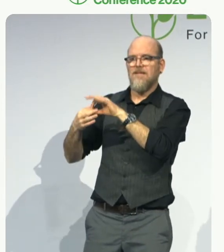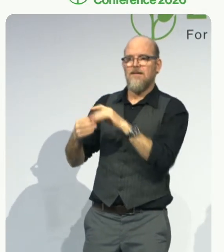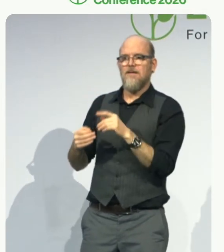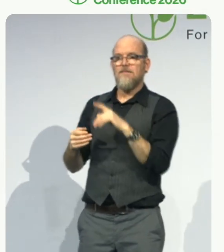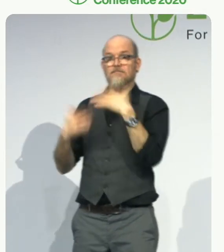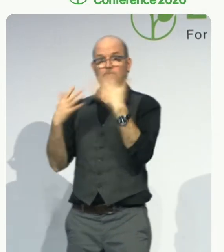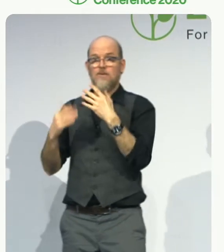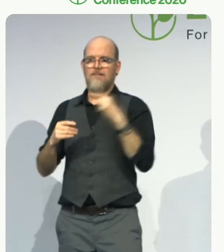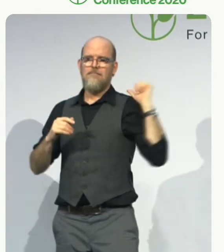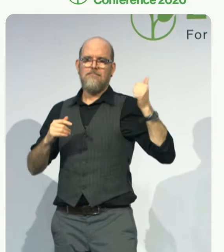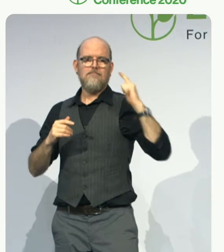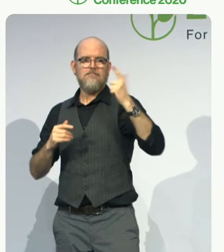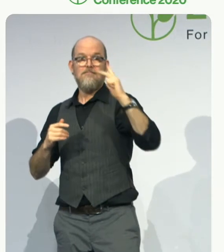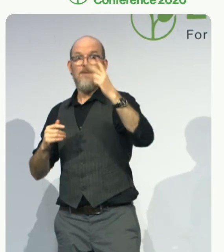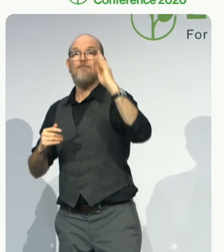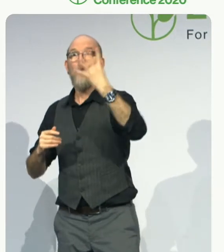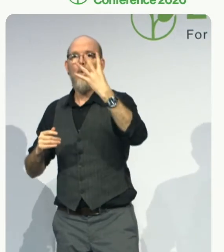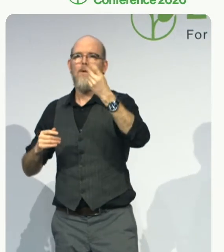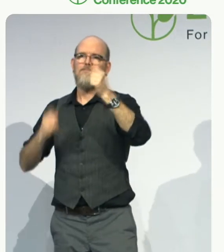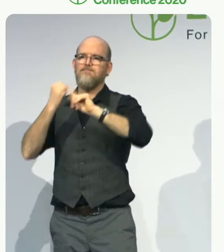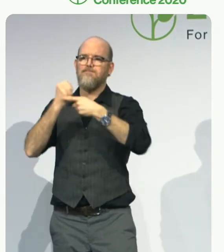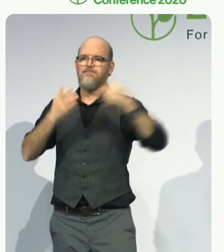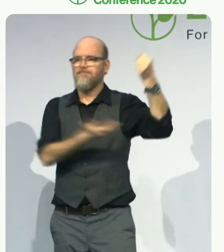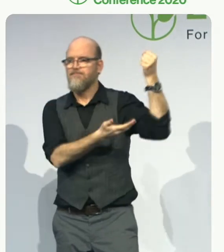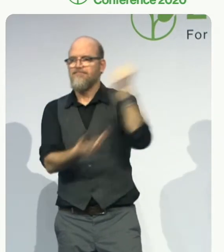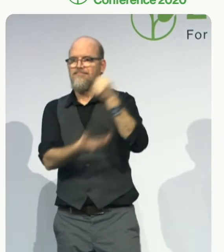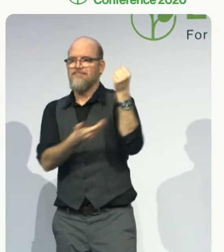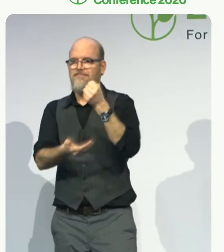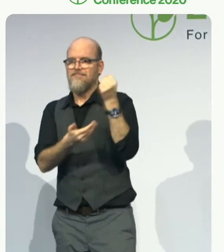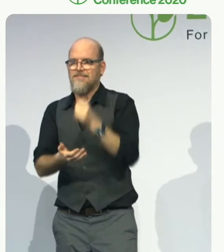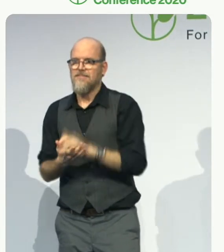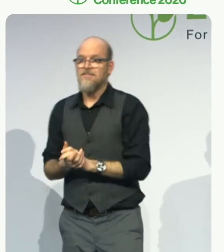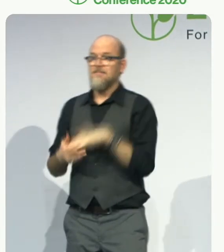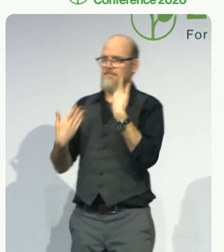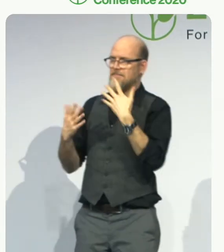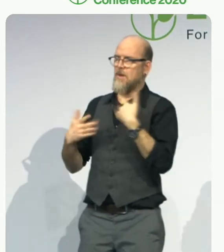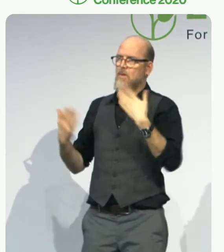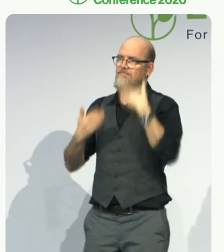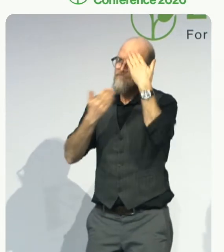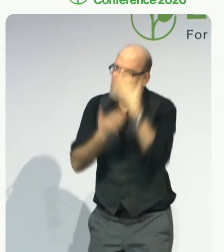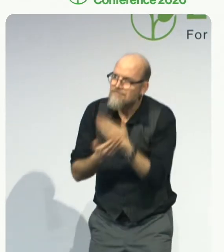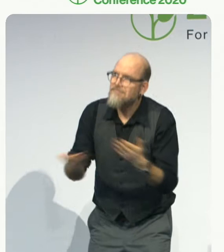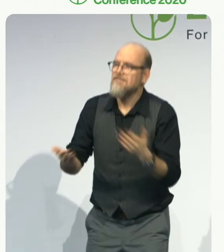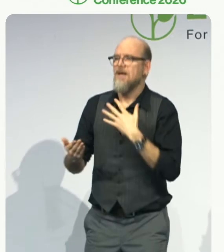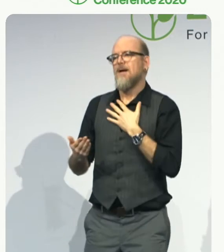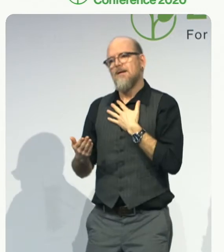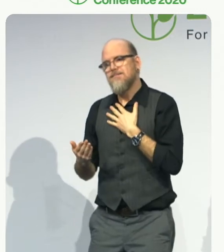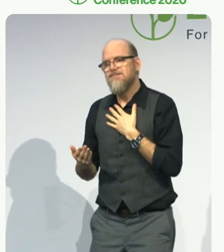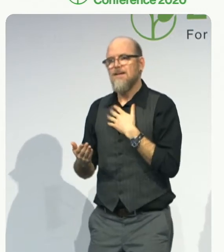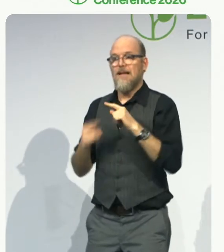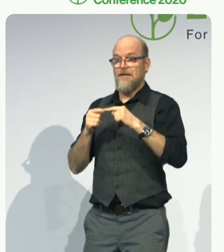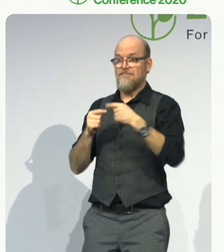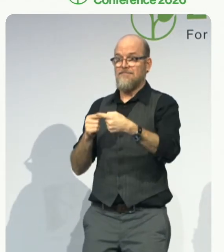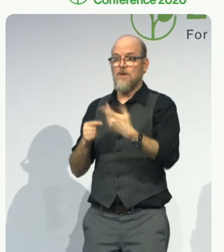big announcement to be made is that an early grade reading assessment for children and whether